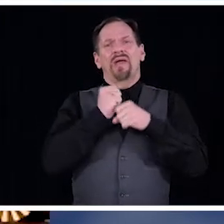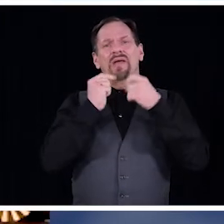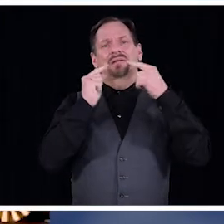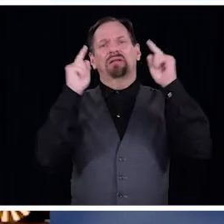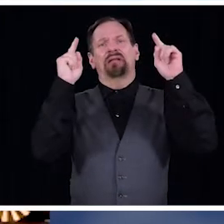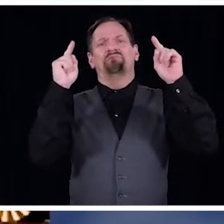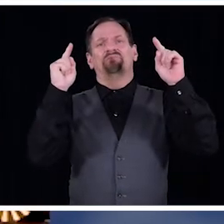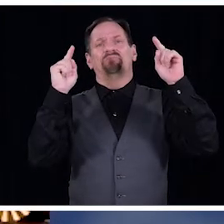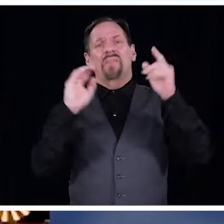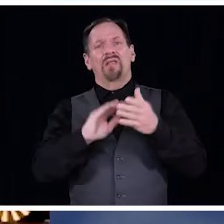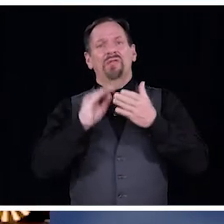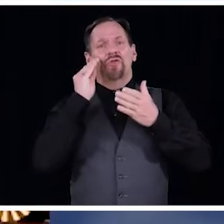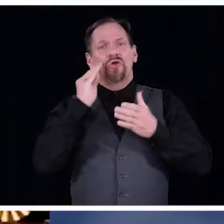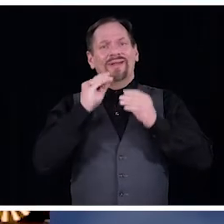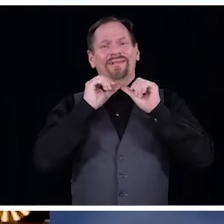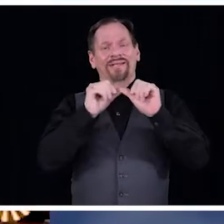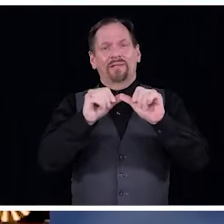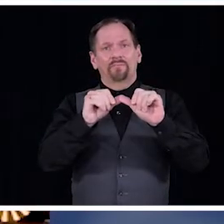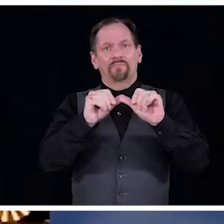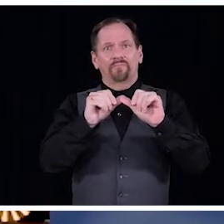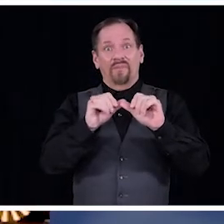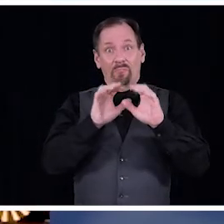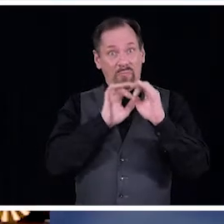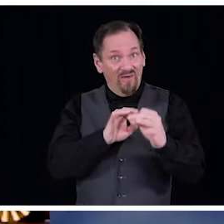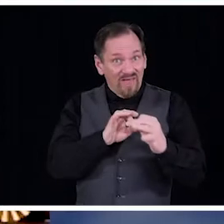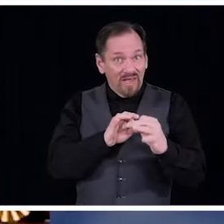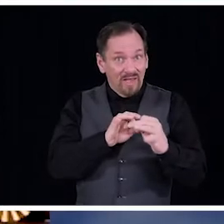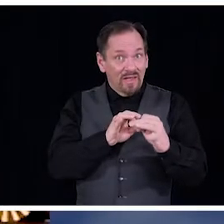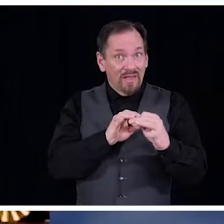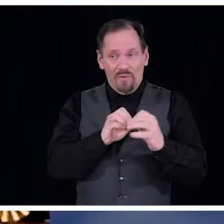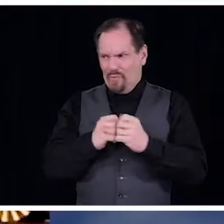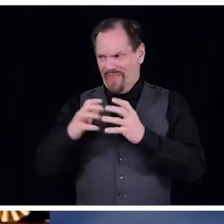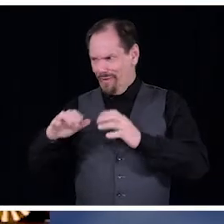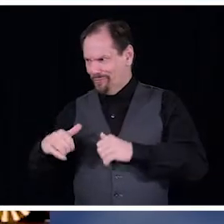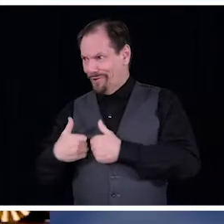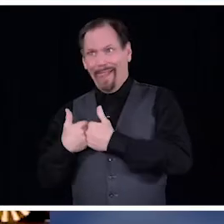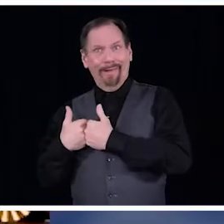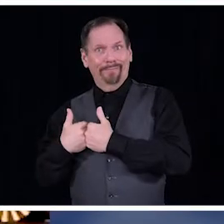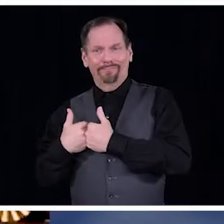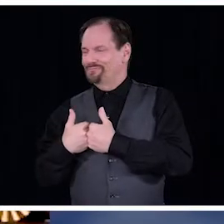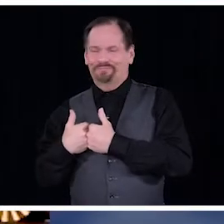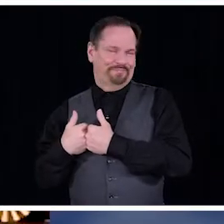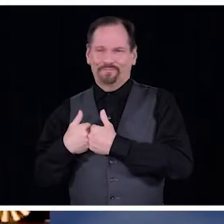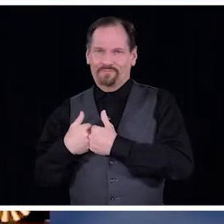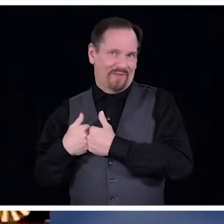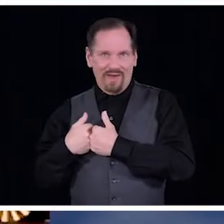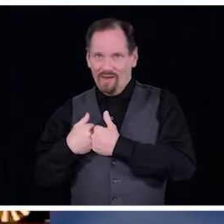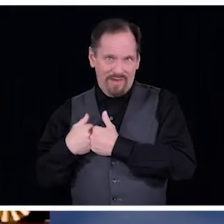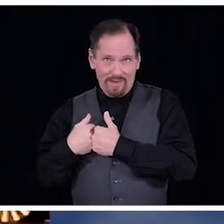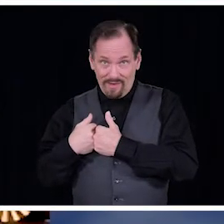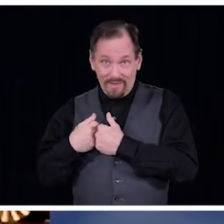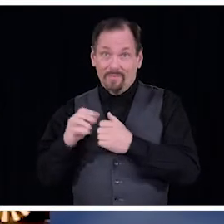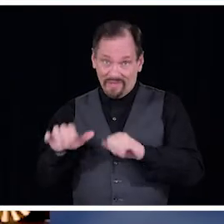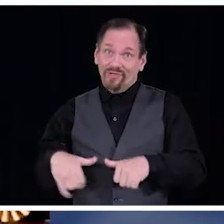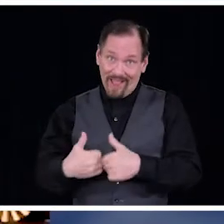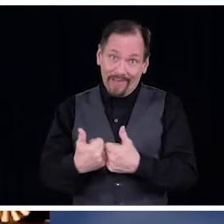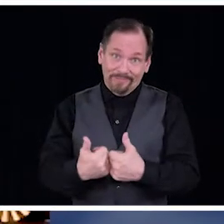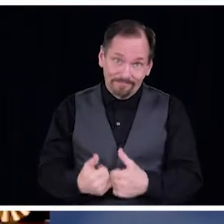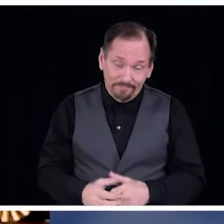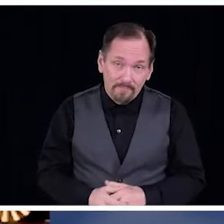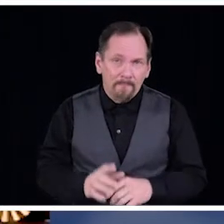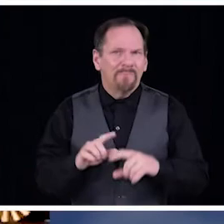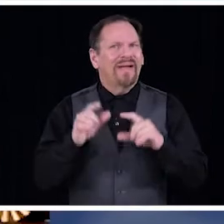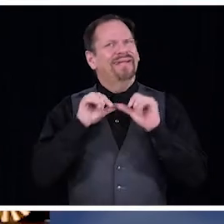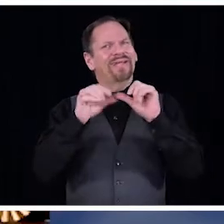And the learning has continued, not perfectly and not without challenges, but continued nonetheless. Faculty have looked for